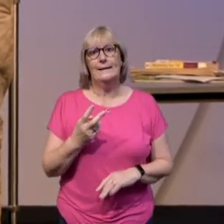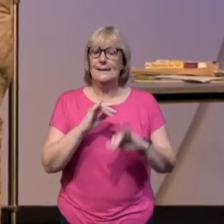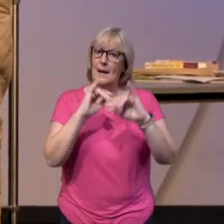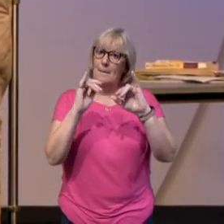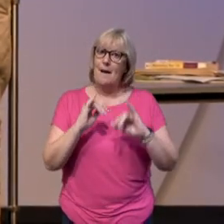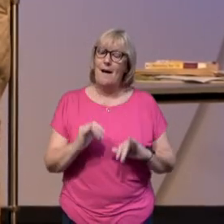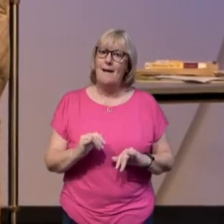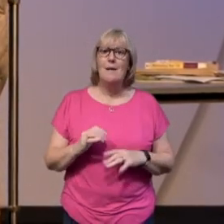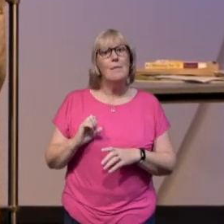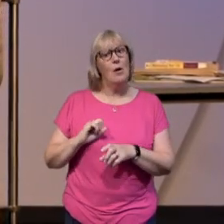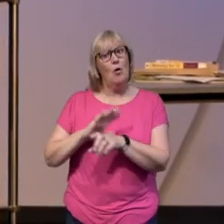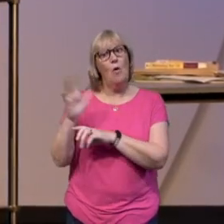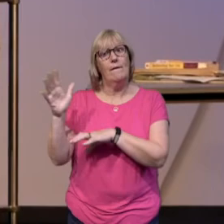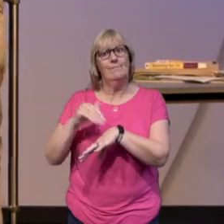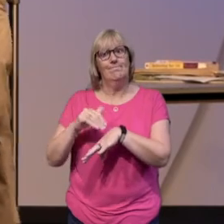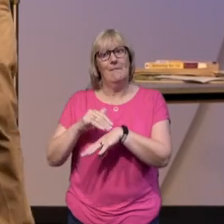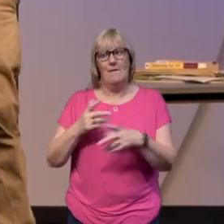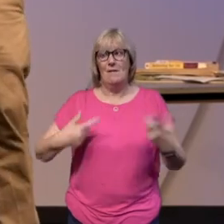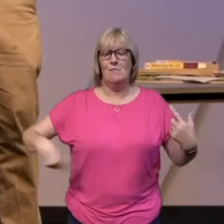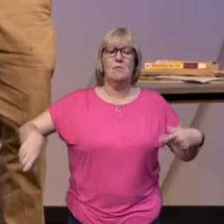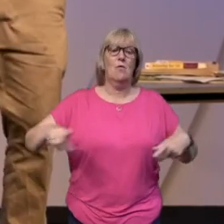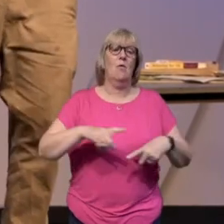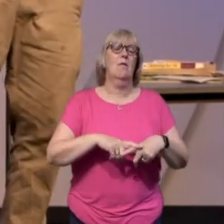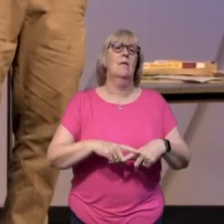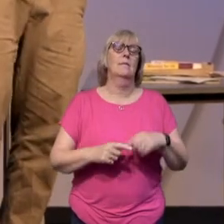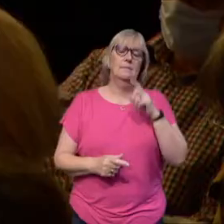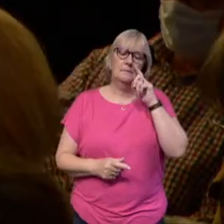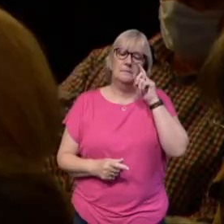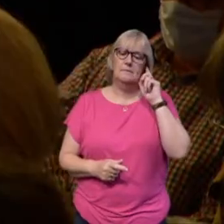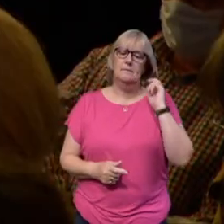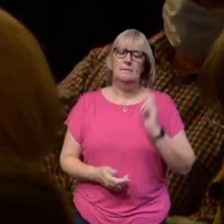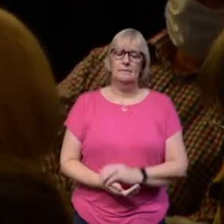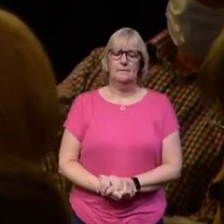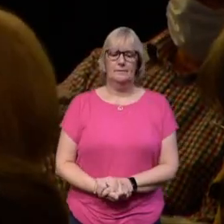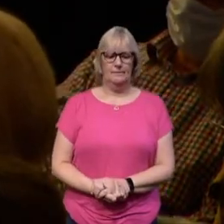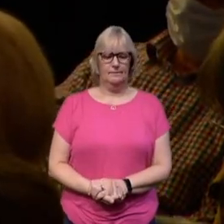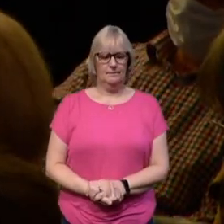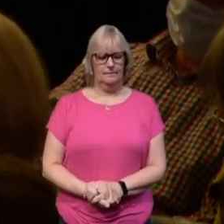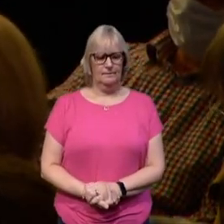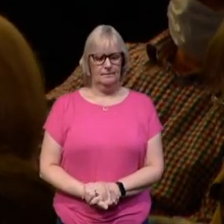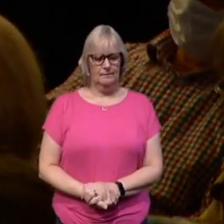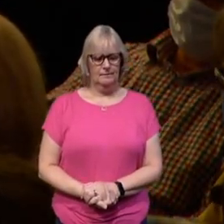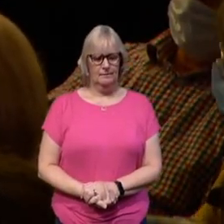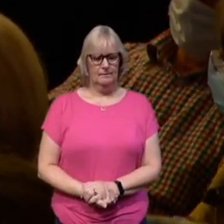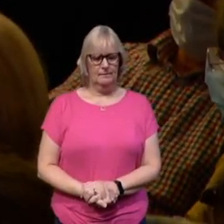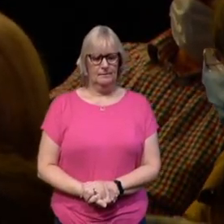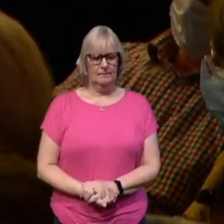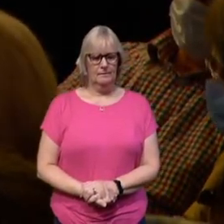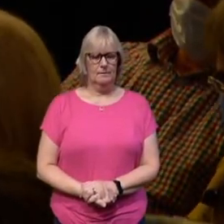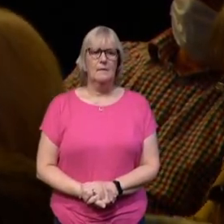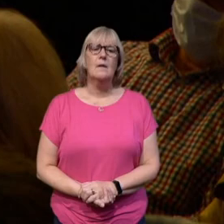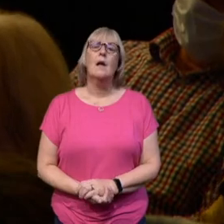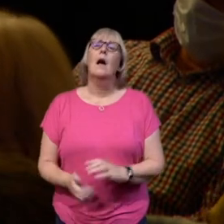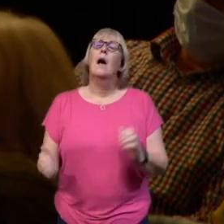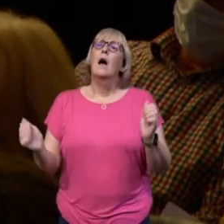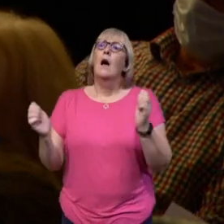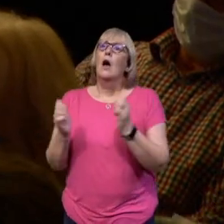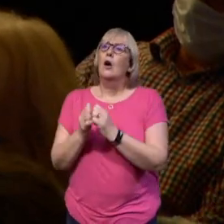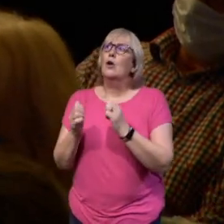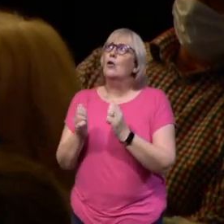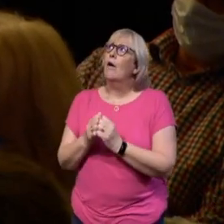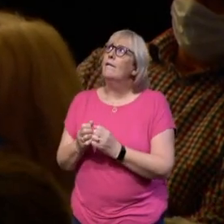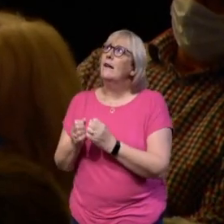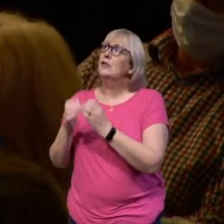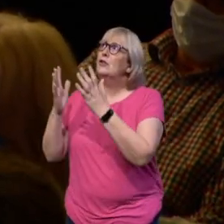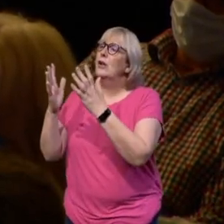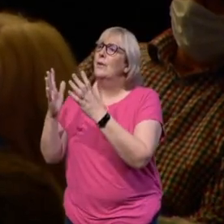COVID done to us all? Yeah. Yes? Should confession primarily be between us and God, or us and other